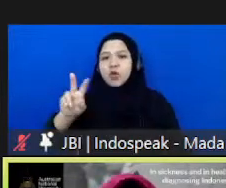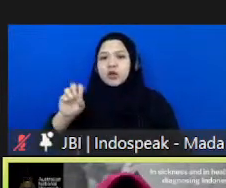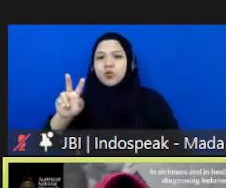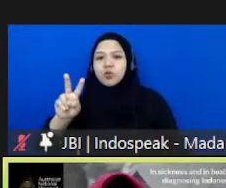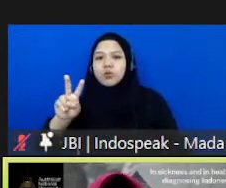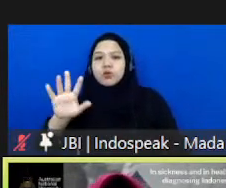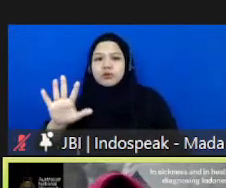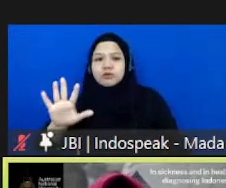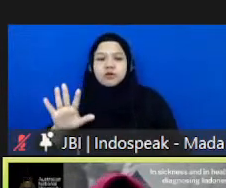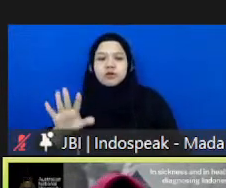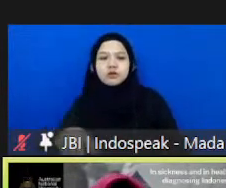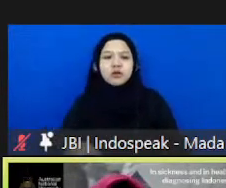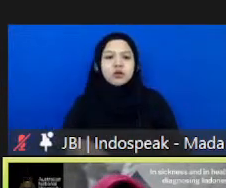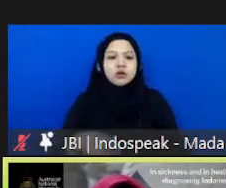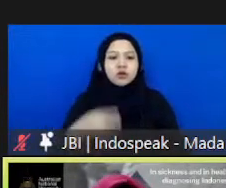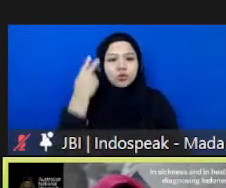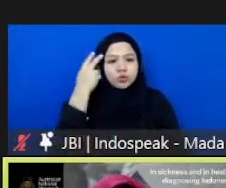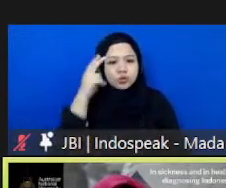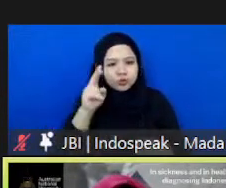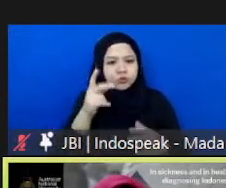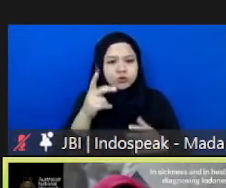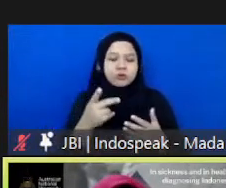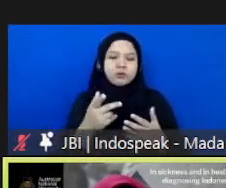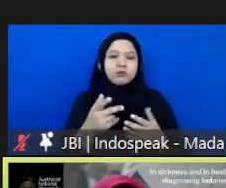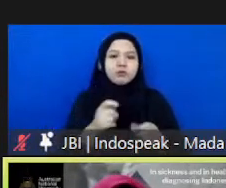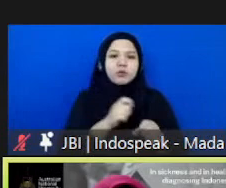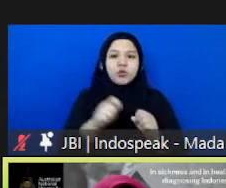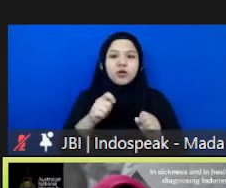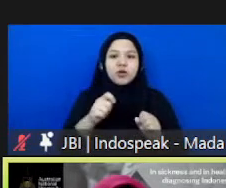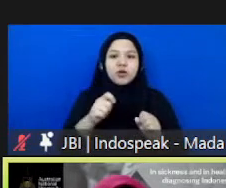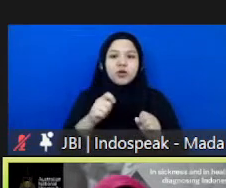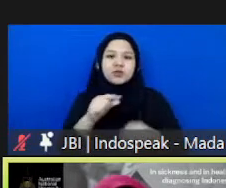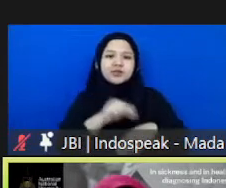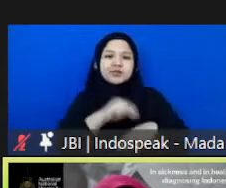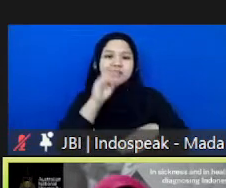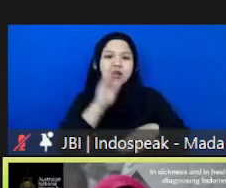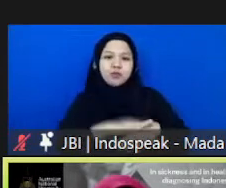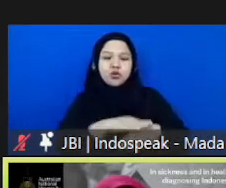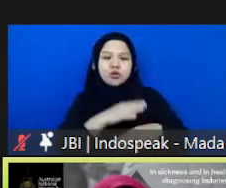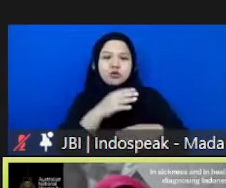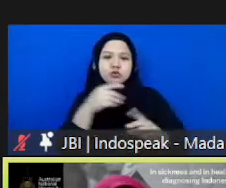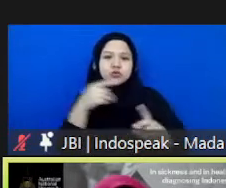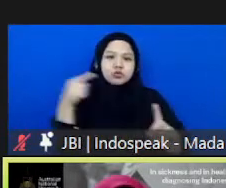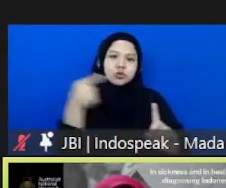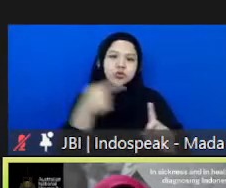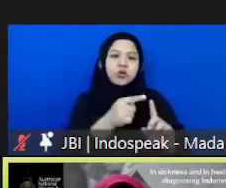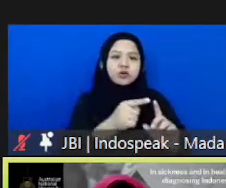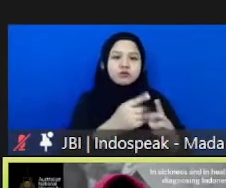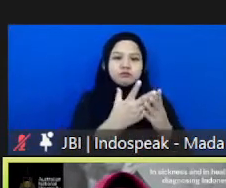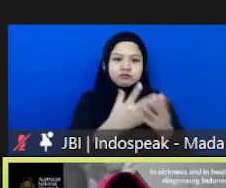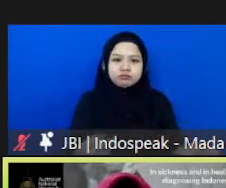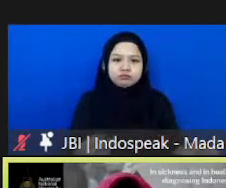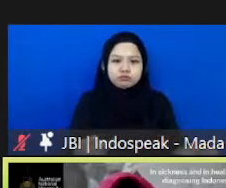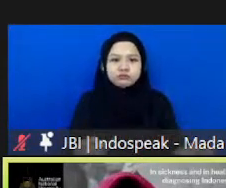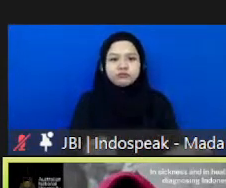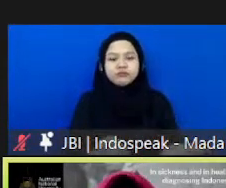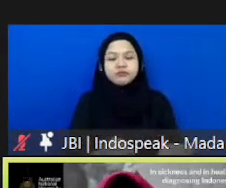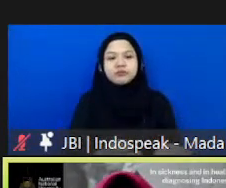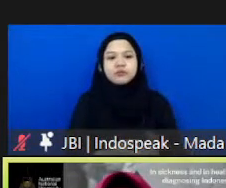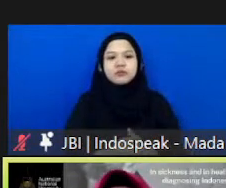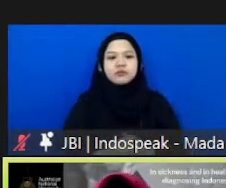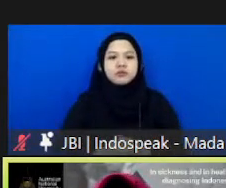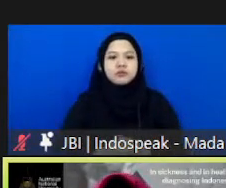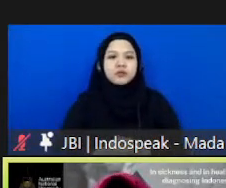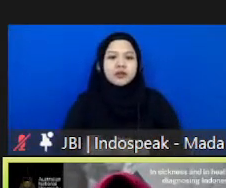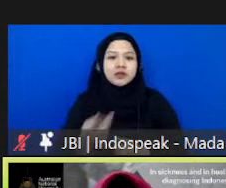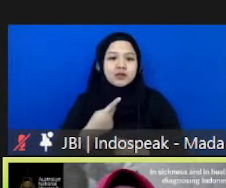mosquito. However, despite all the efforts, we still live